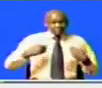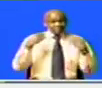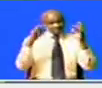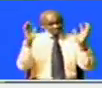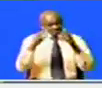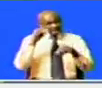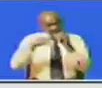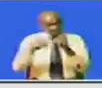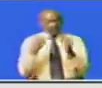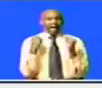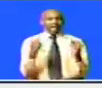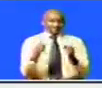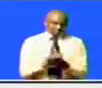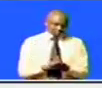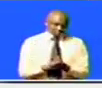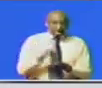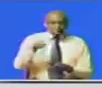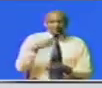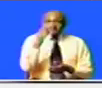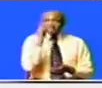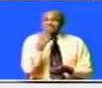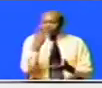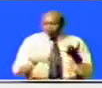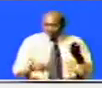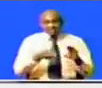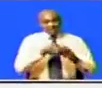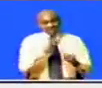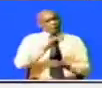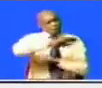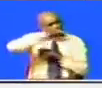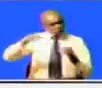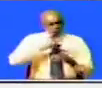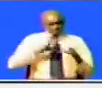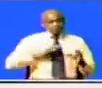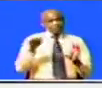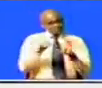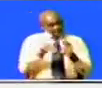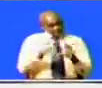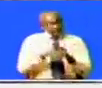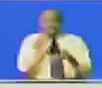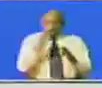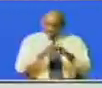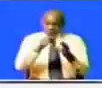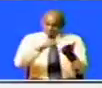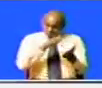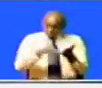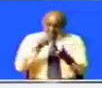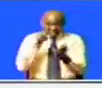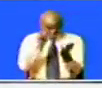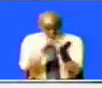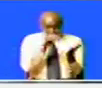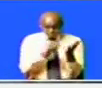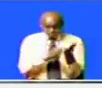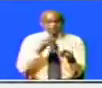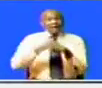and credible elections. And he directly called for the resignation of all commission members implicated in the bungled presidential